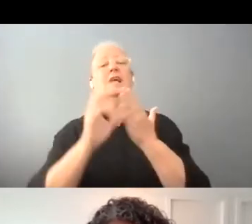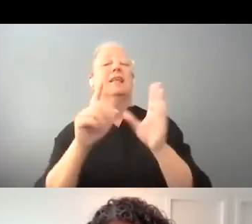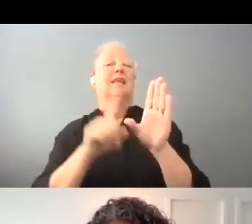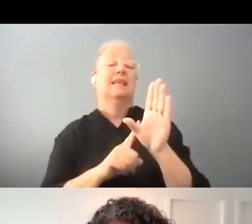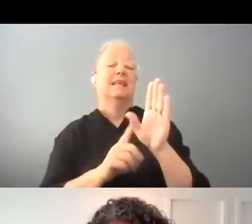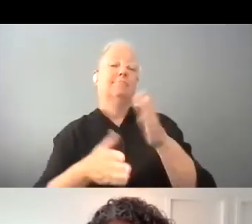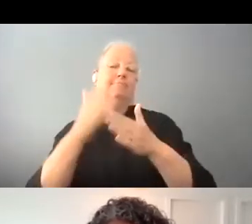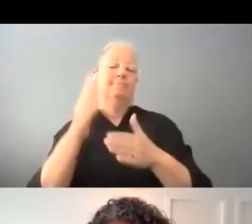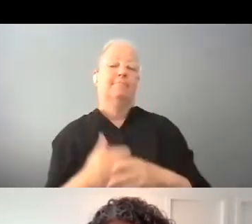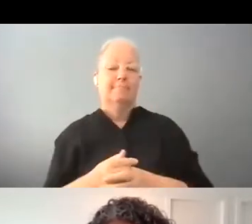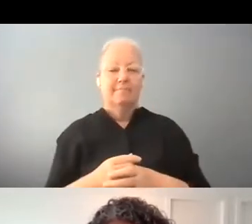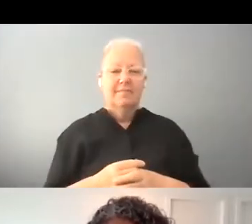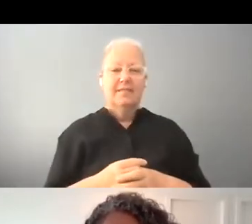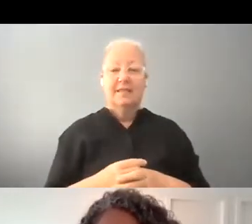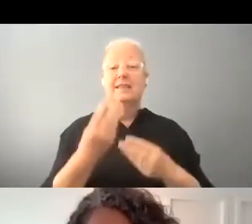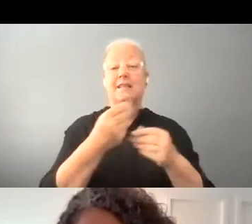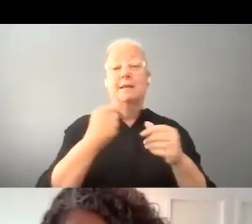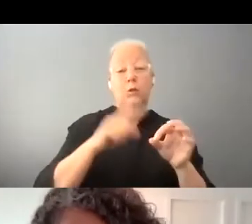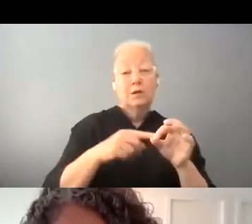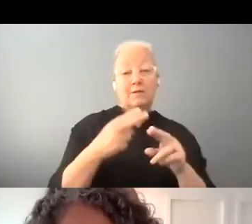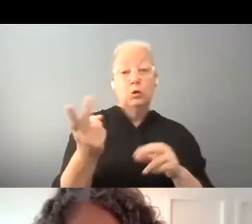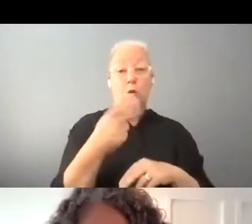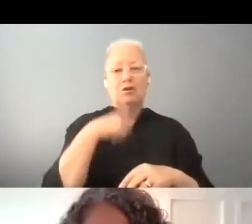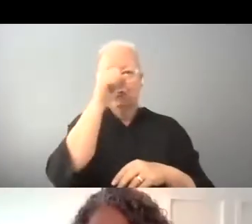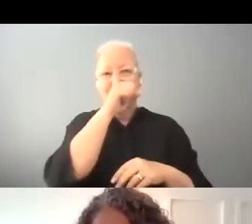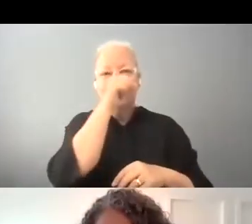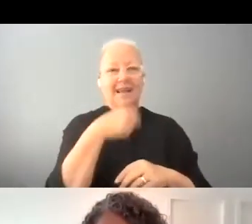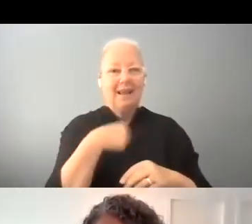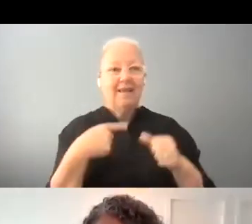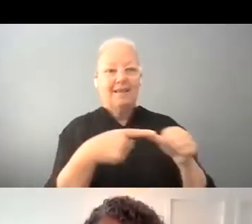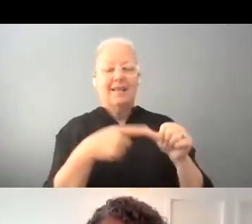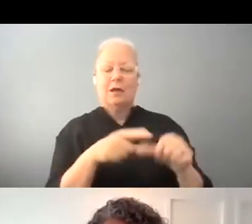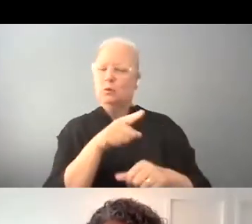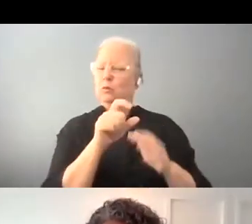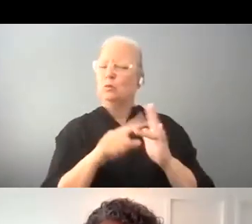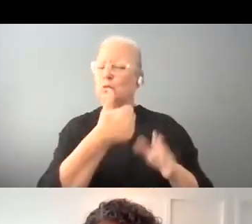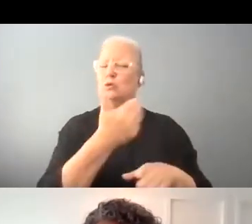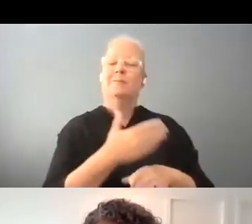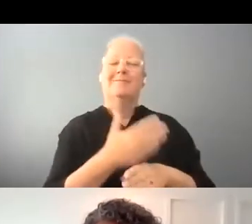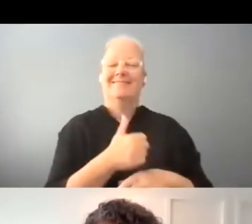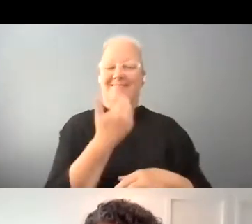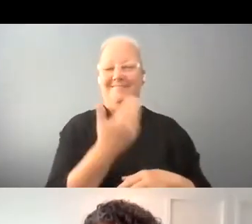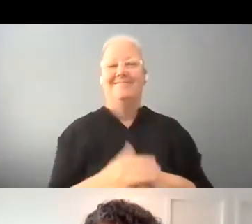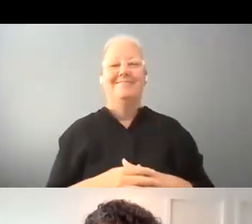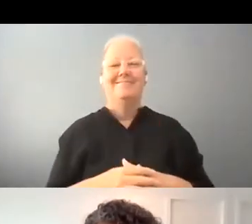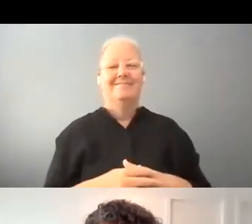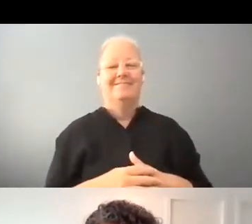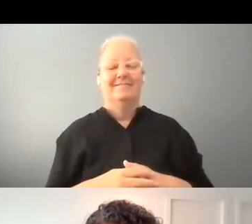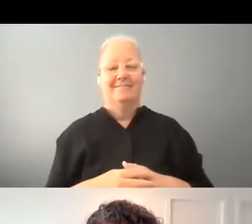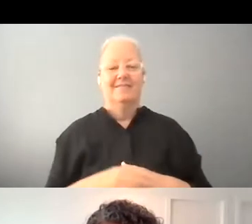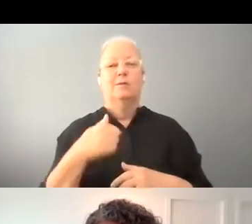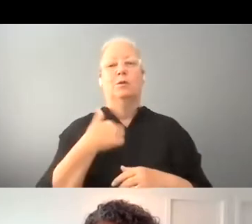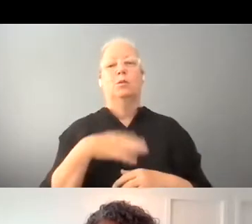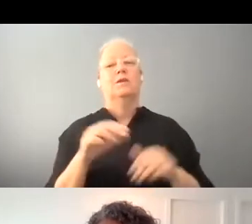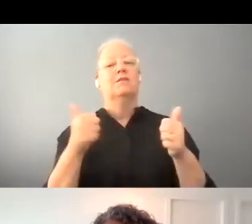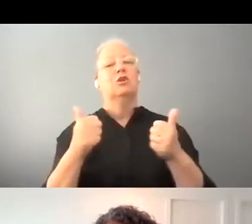I should throw some questions to you two. I'm hogging them all. Doing a great job, Lee. Audience, thank you. And we are going to aim to finish at 10:30, so